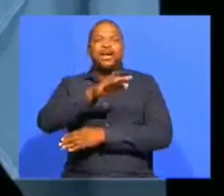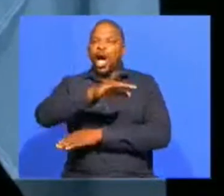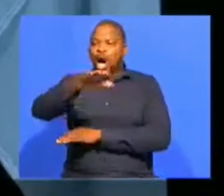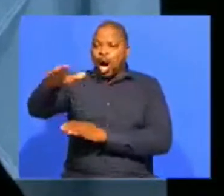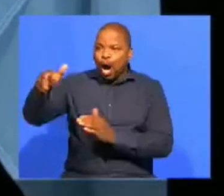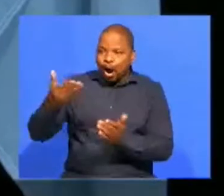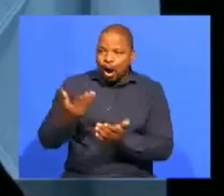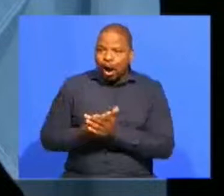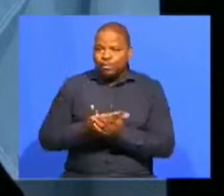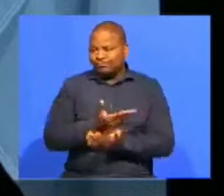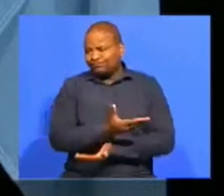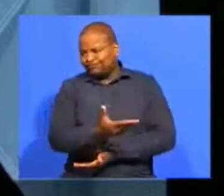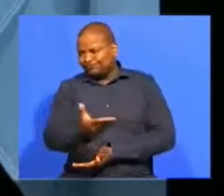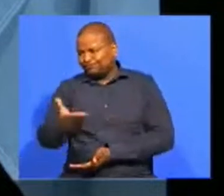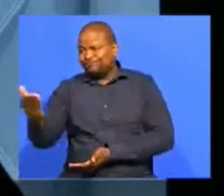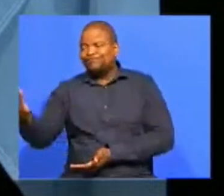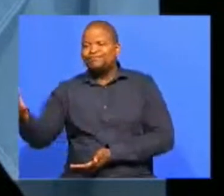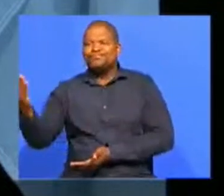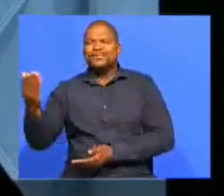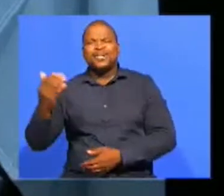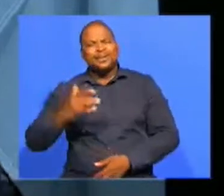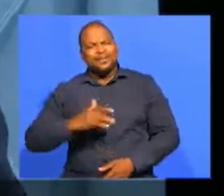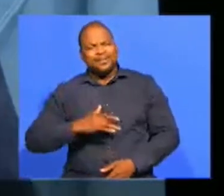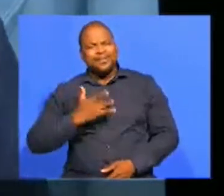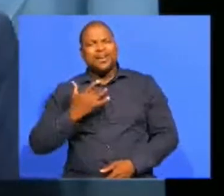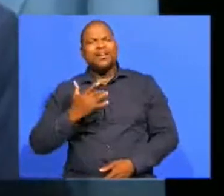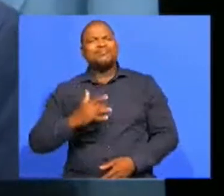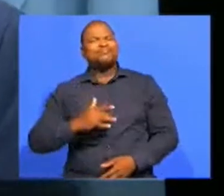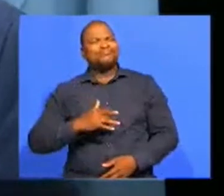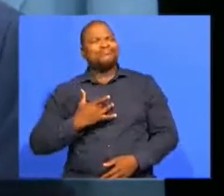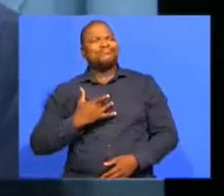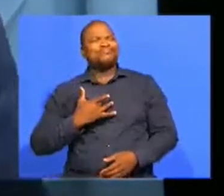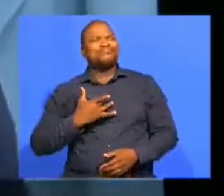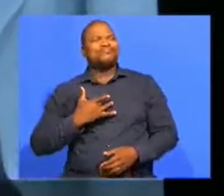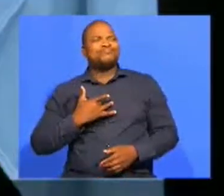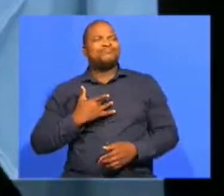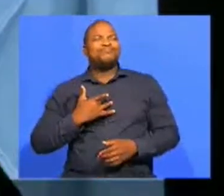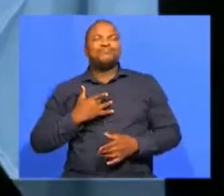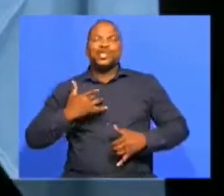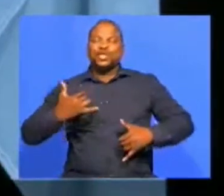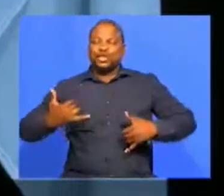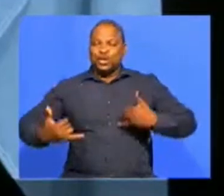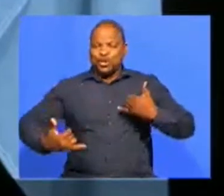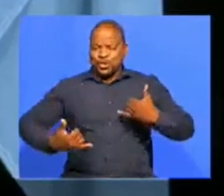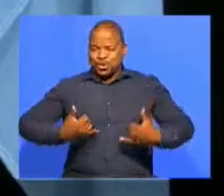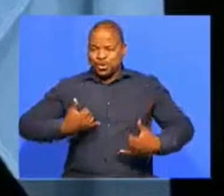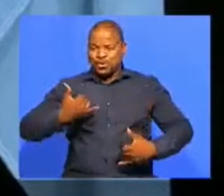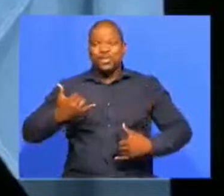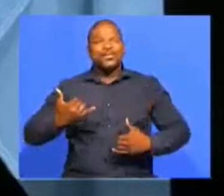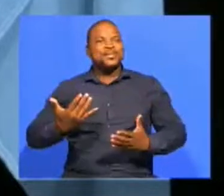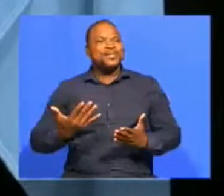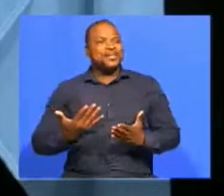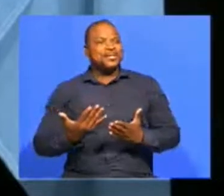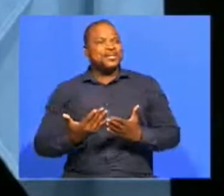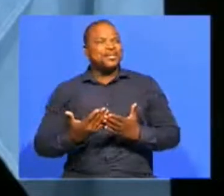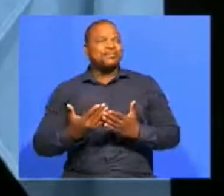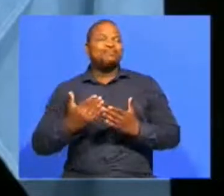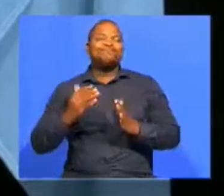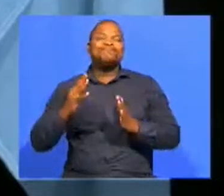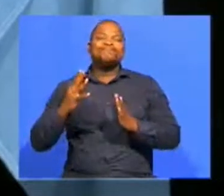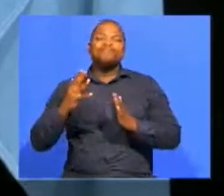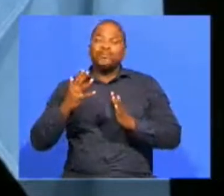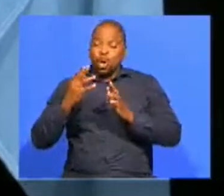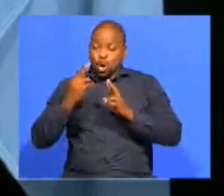of you. You know, it fills me with immense joy and a deep sense